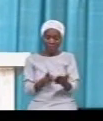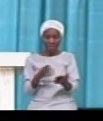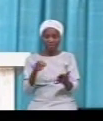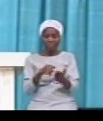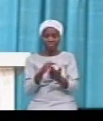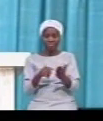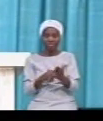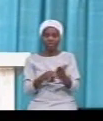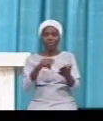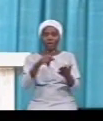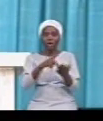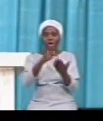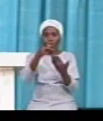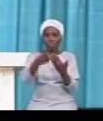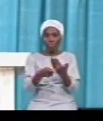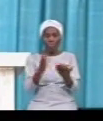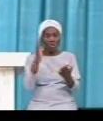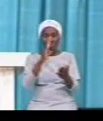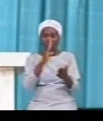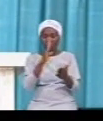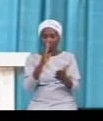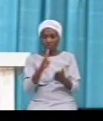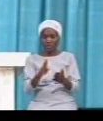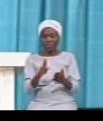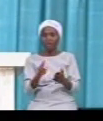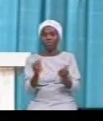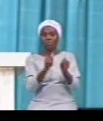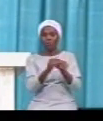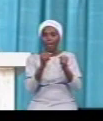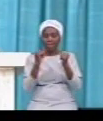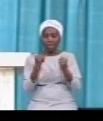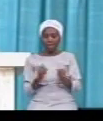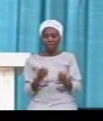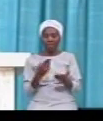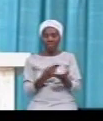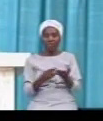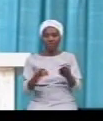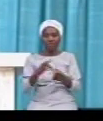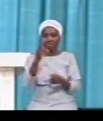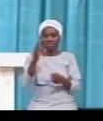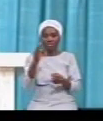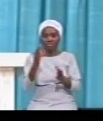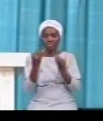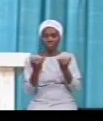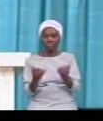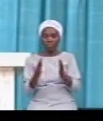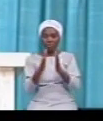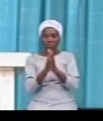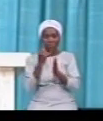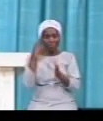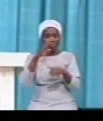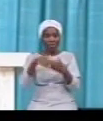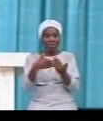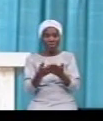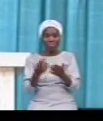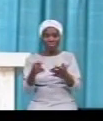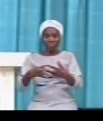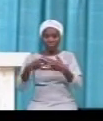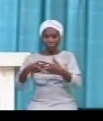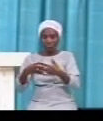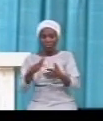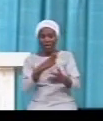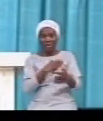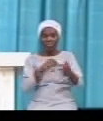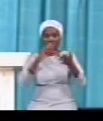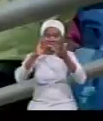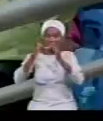under the control of the Holy Spirit. We commit all the equipments we are using, the transmission. We want to pray that the power of the Holy Spirit